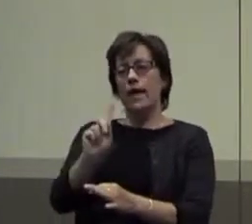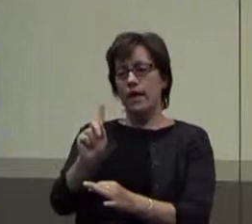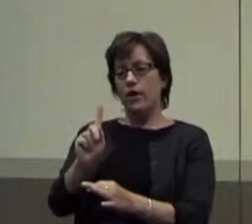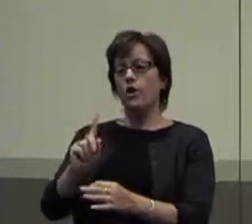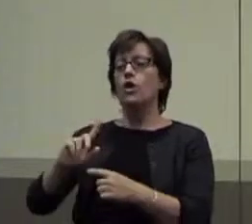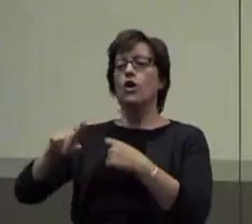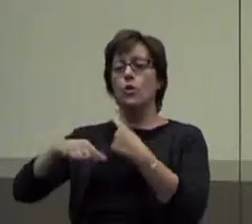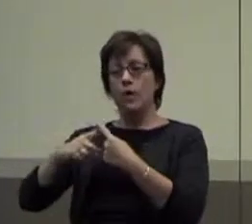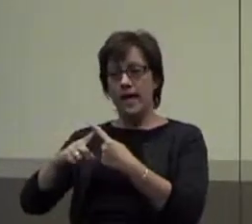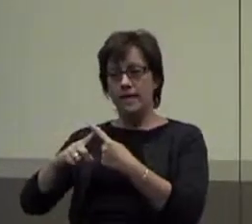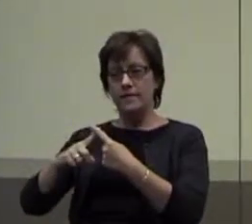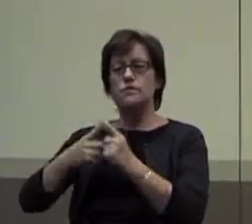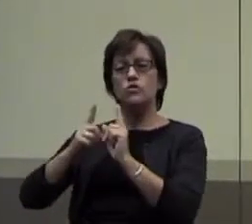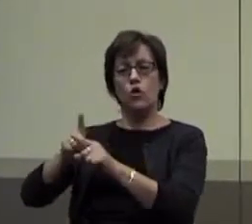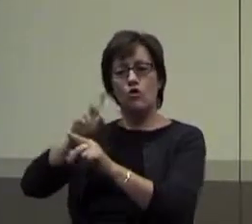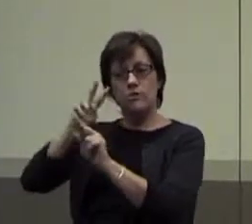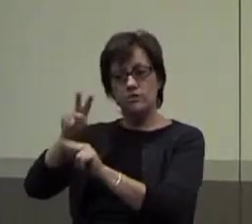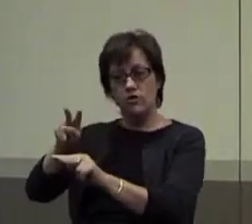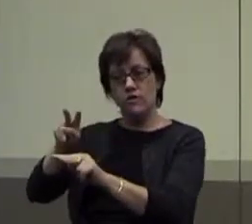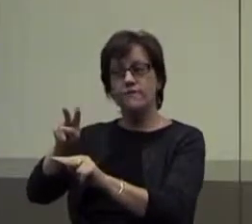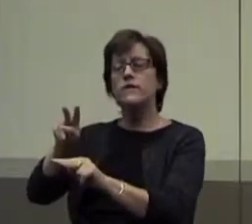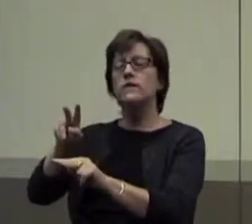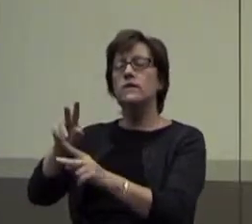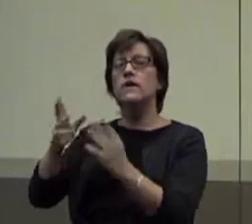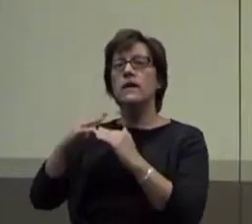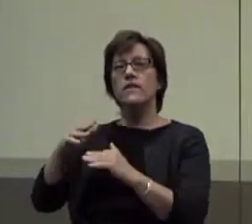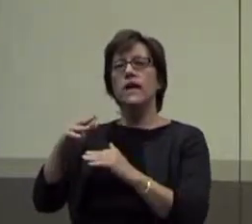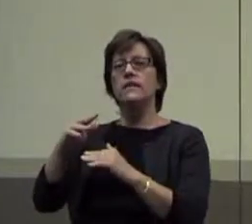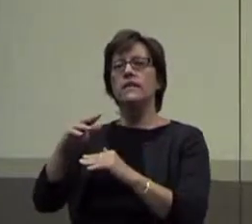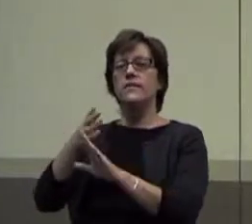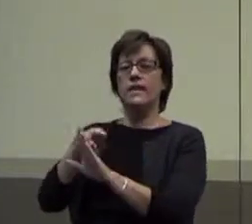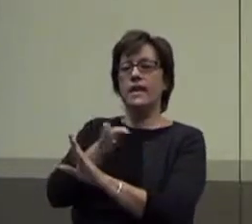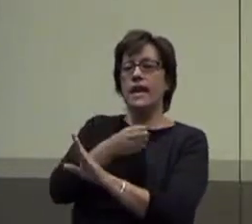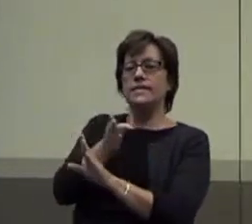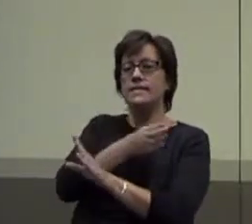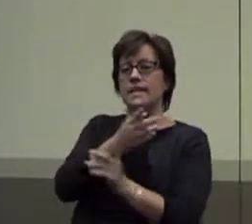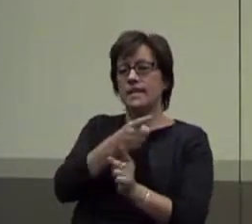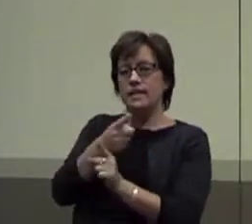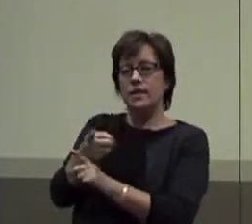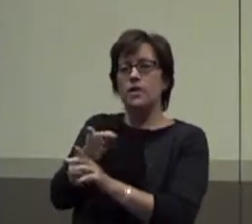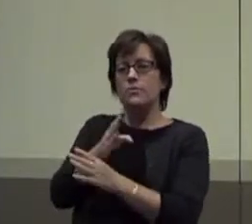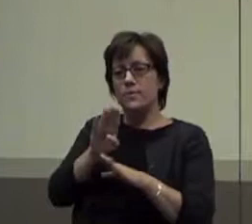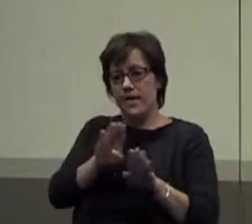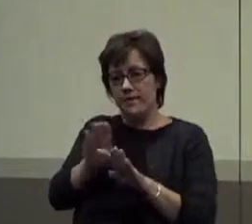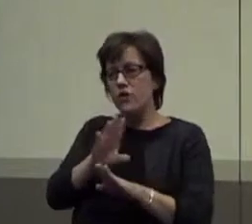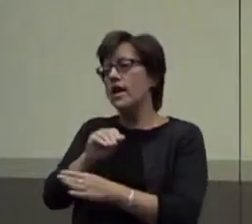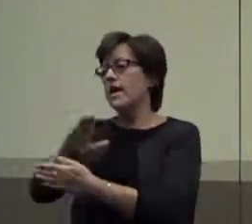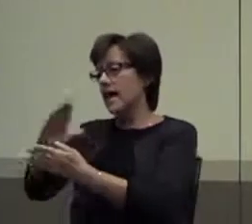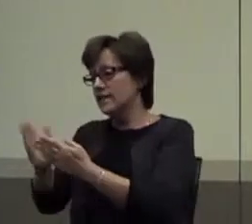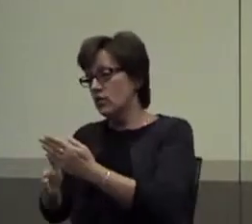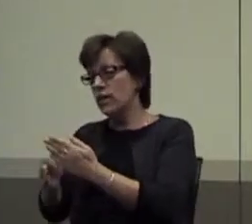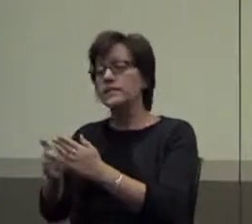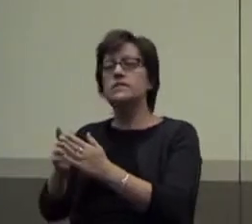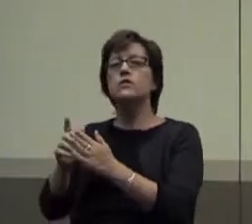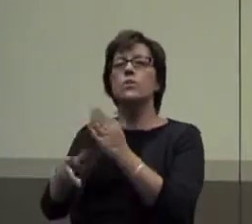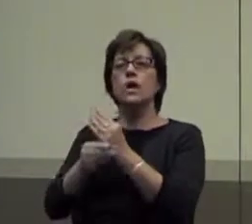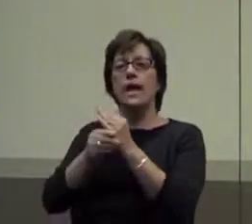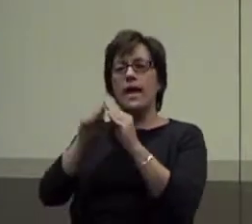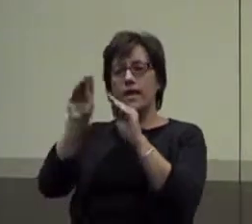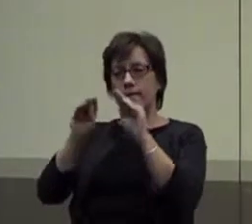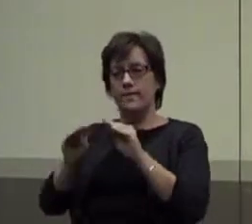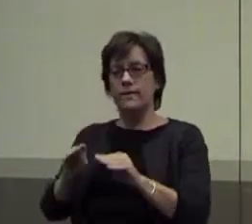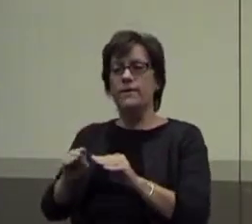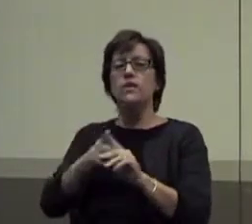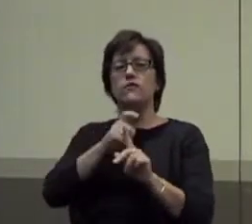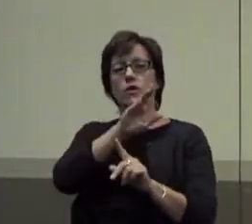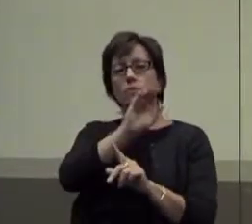to observe. Then we're going to plug in those antecedent behavior and consequences from that facts form into